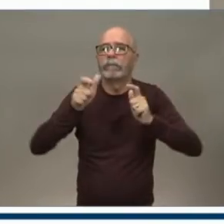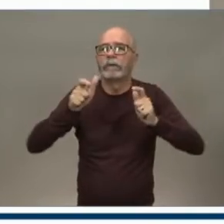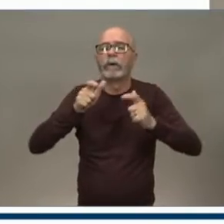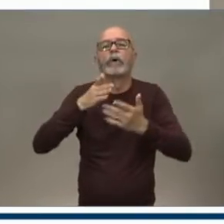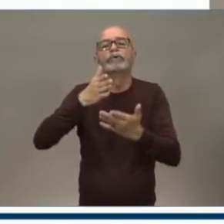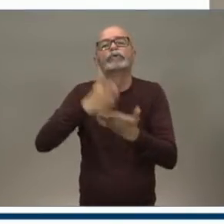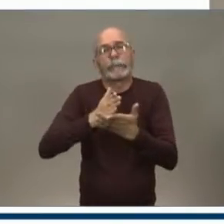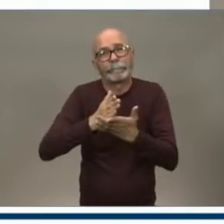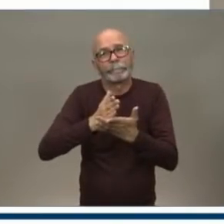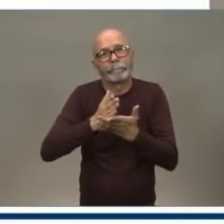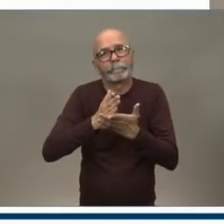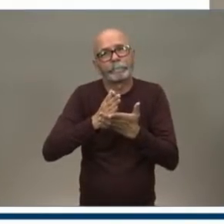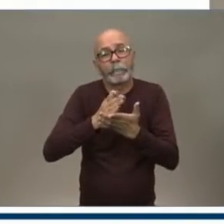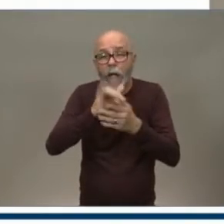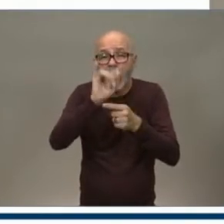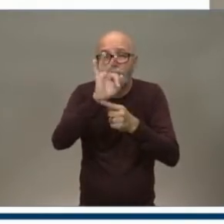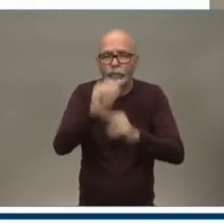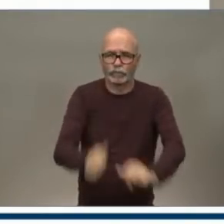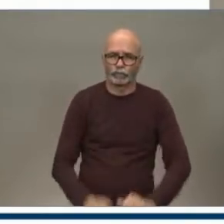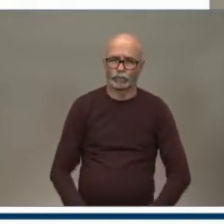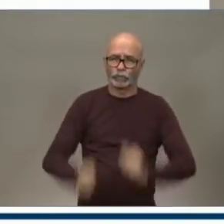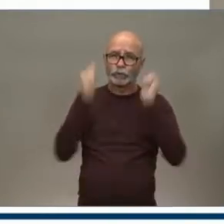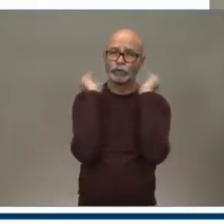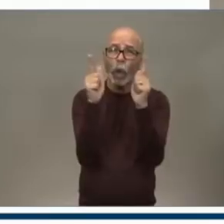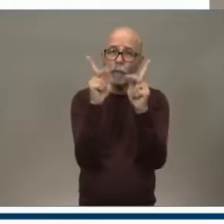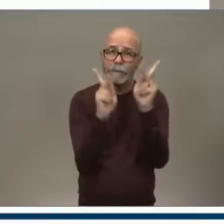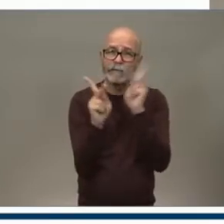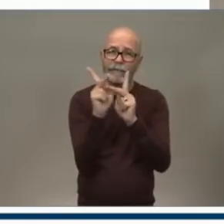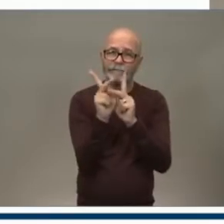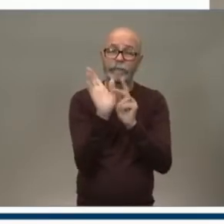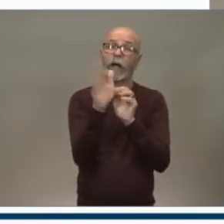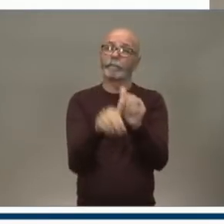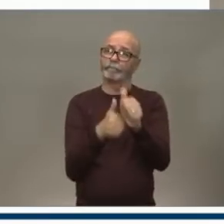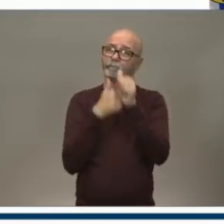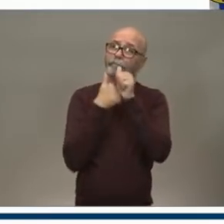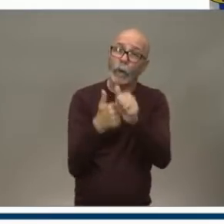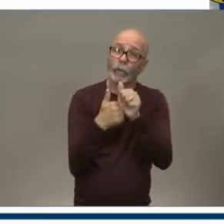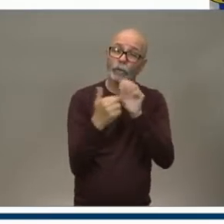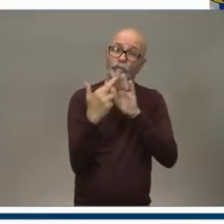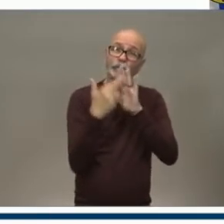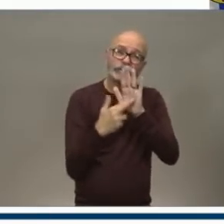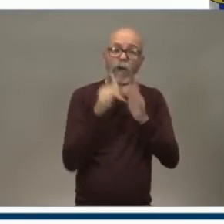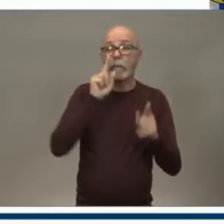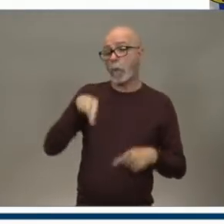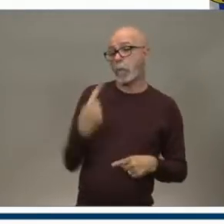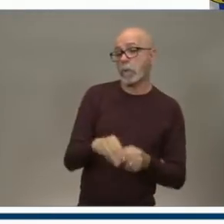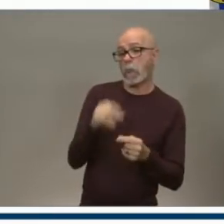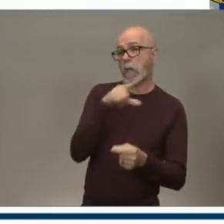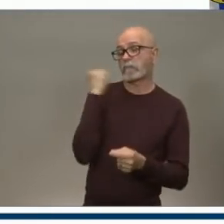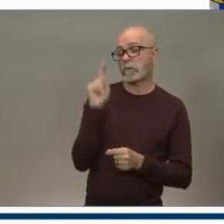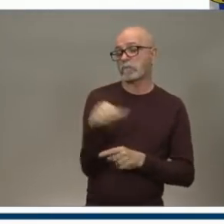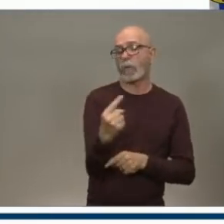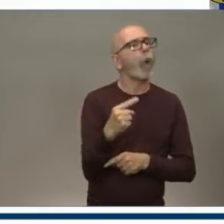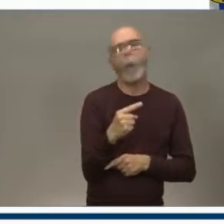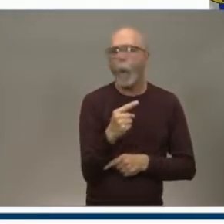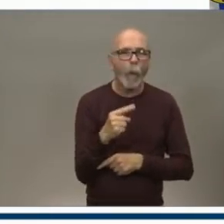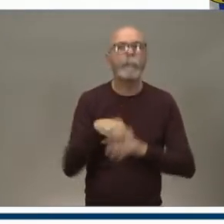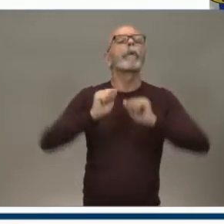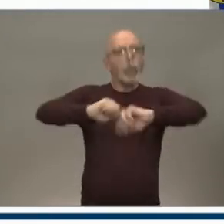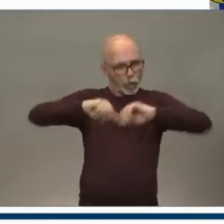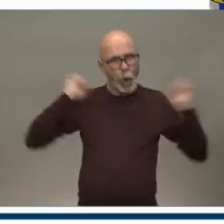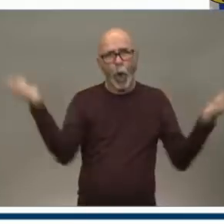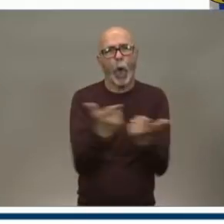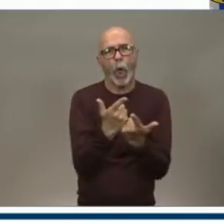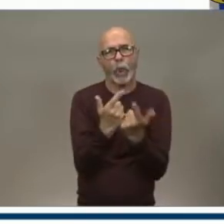and not just focusing in one geographic area or not. Next question will go to Jennifer Henderson with the Halifax